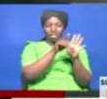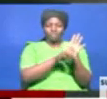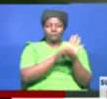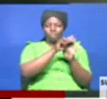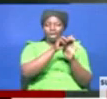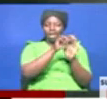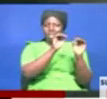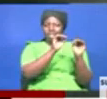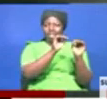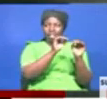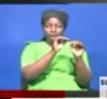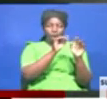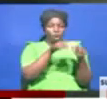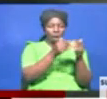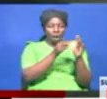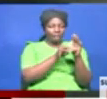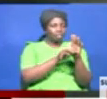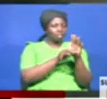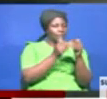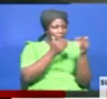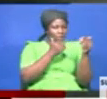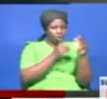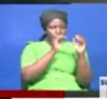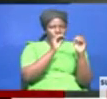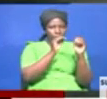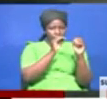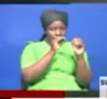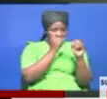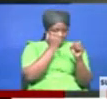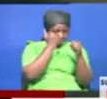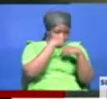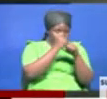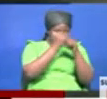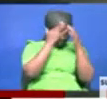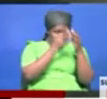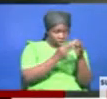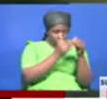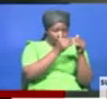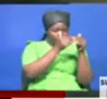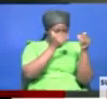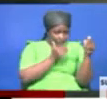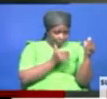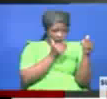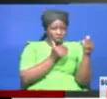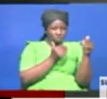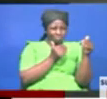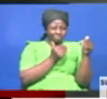and premature. Because premature for various reasons. He was time-bound. Time-bound Tuesday, was it coming?